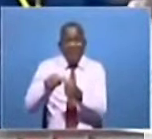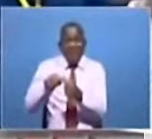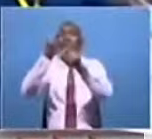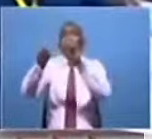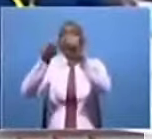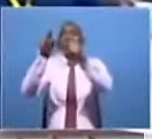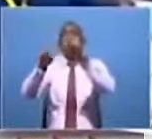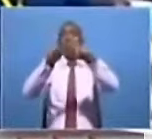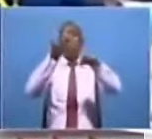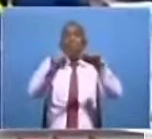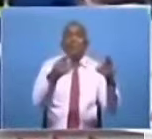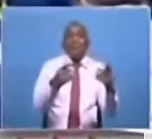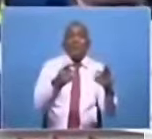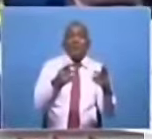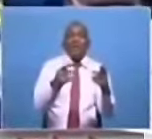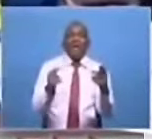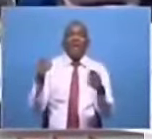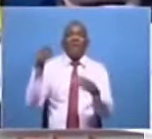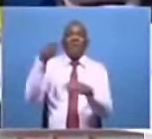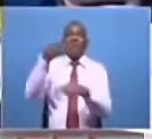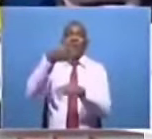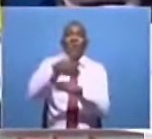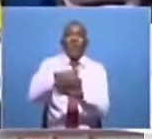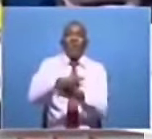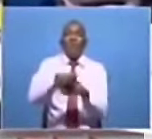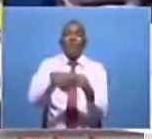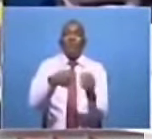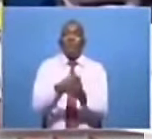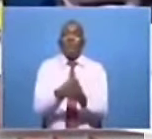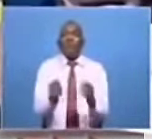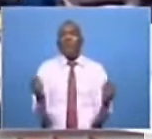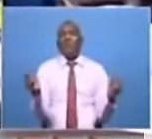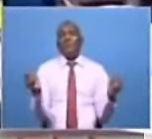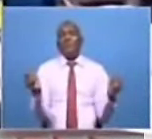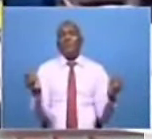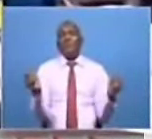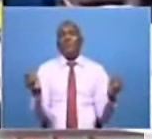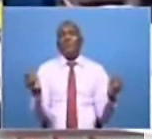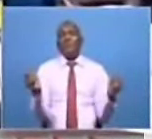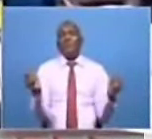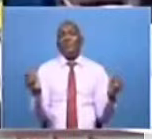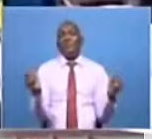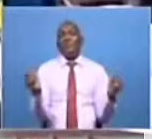that bridge when we get there was in terms of